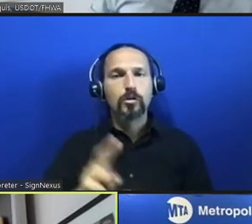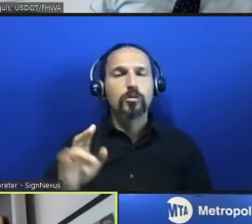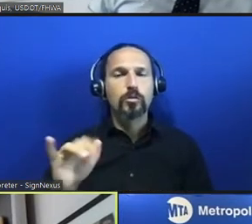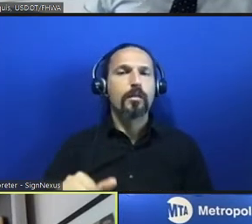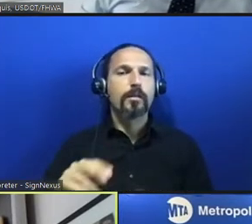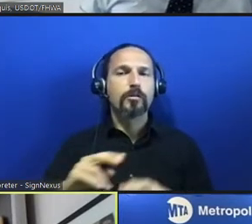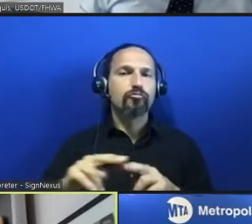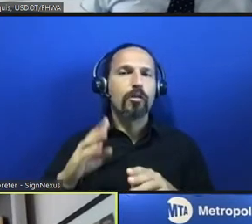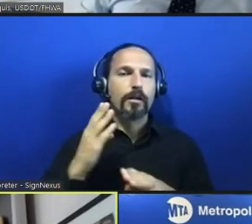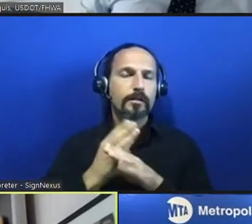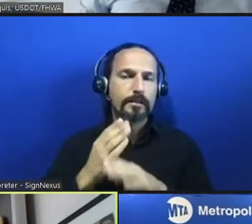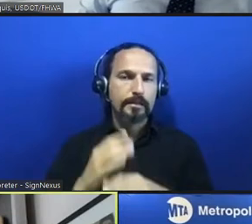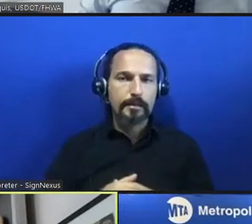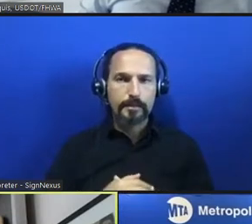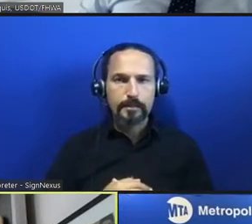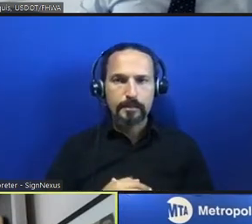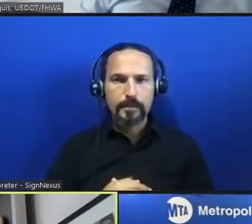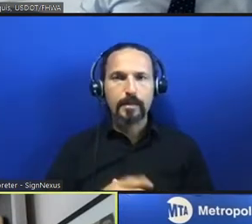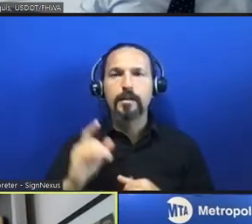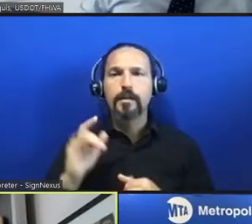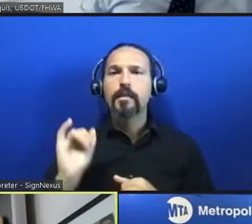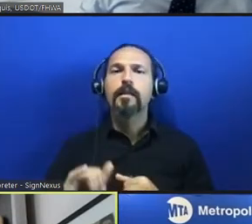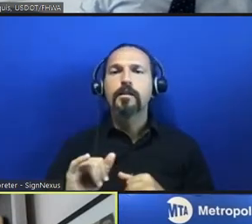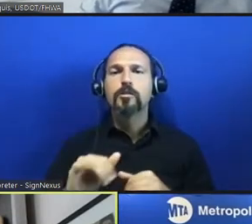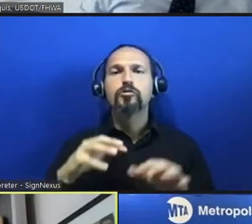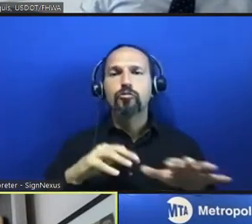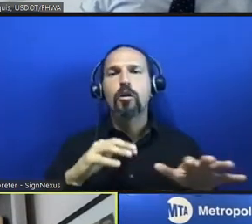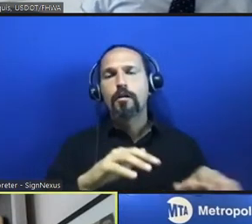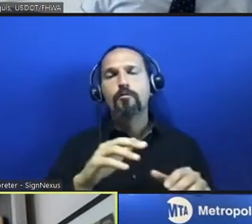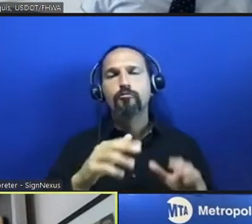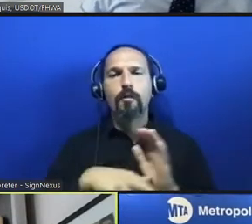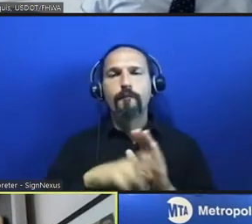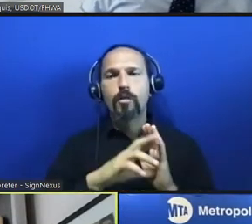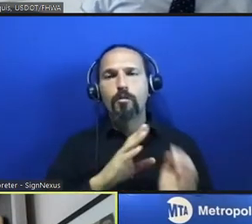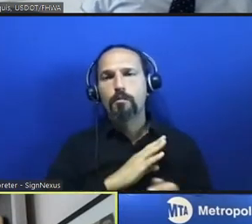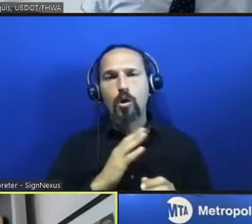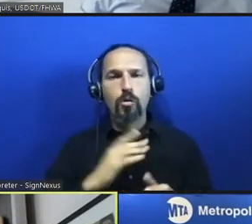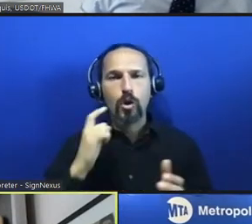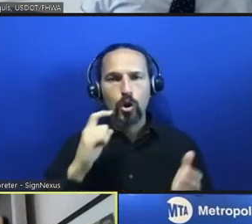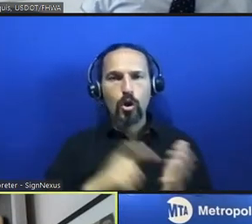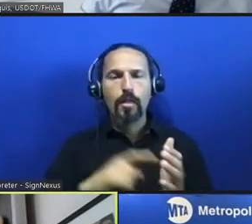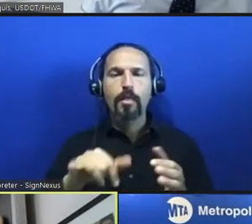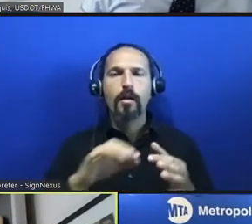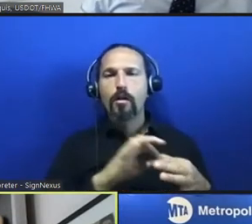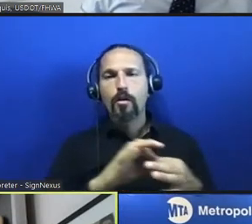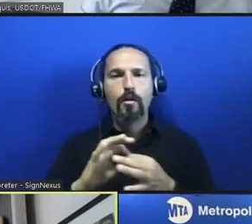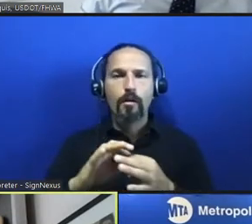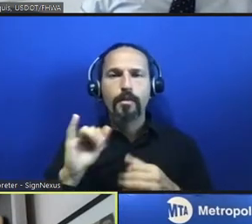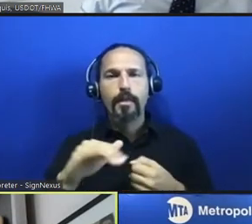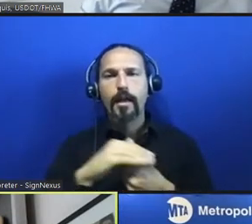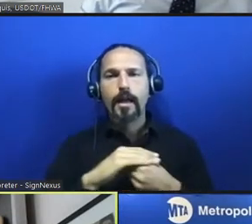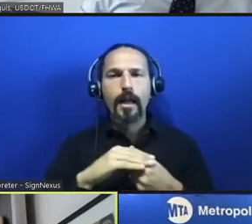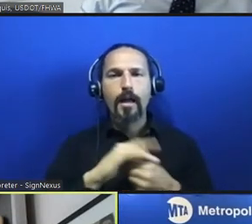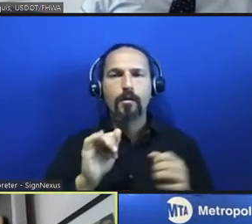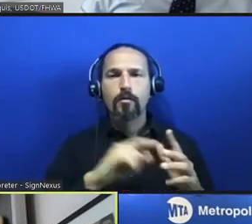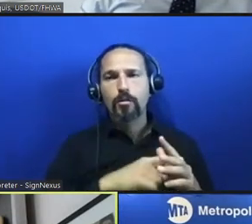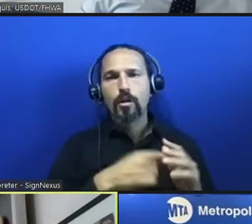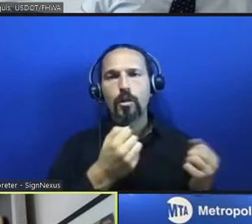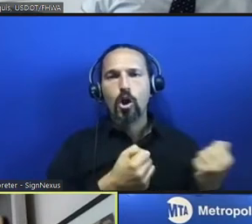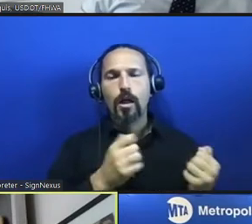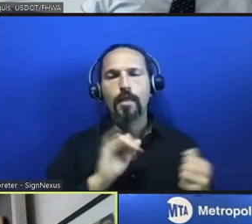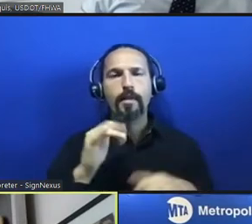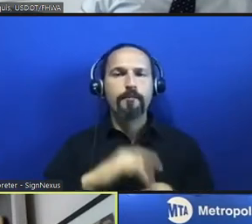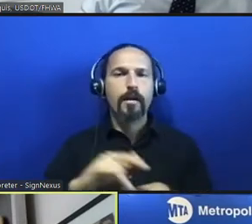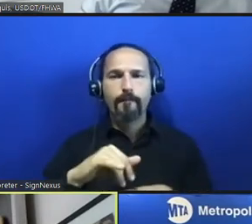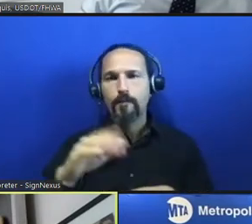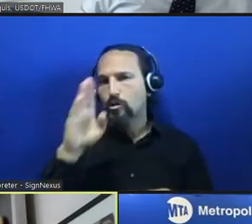Manhattan as the traffic Mobility review board has no doubt noted there's a correlation between the county of origin of personal cars and the availability